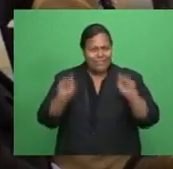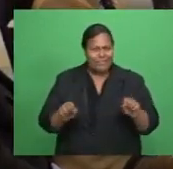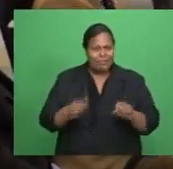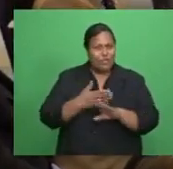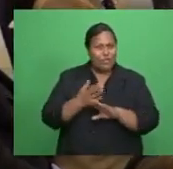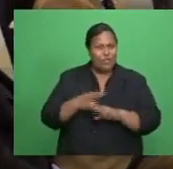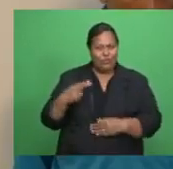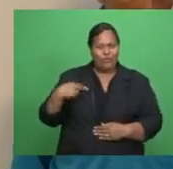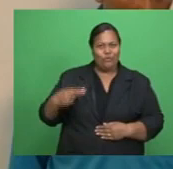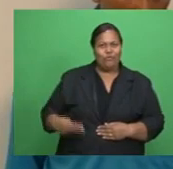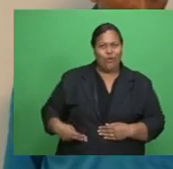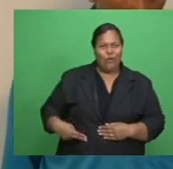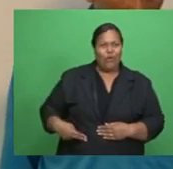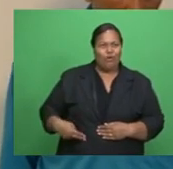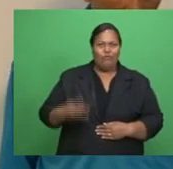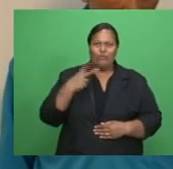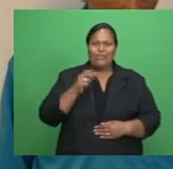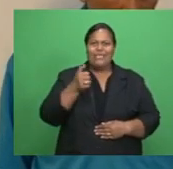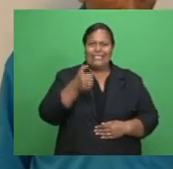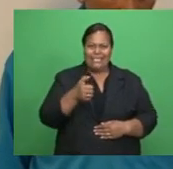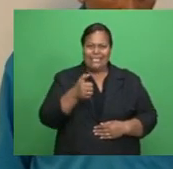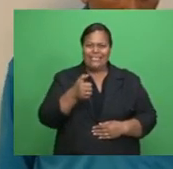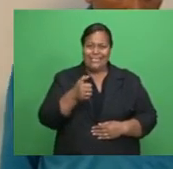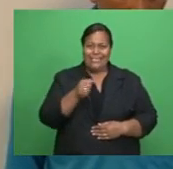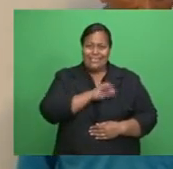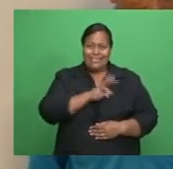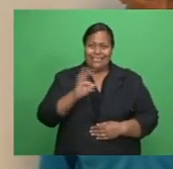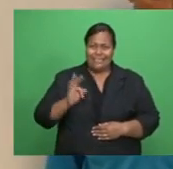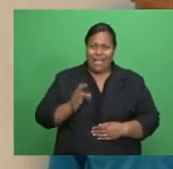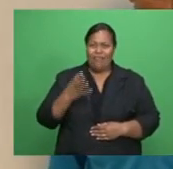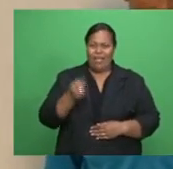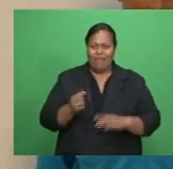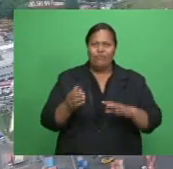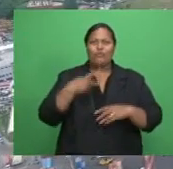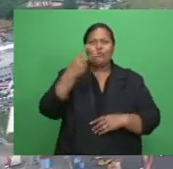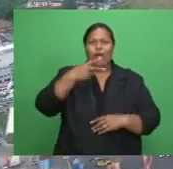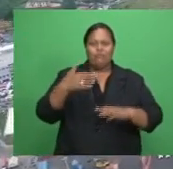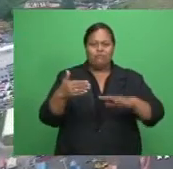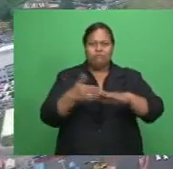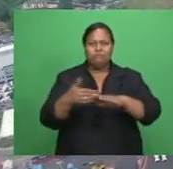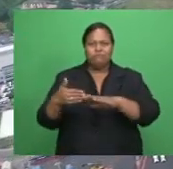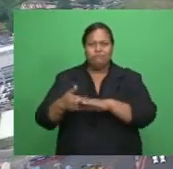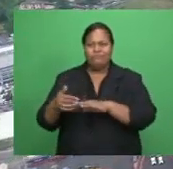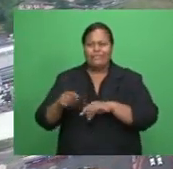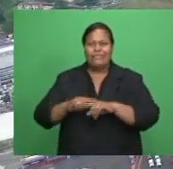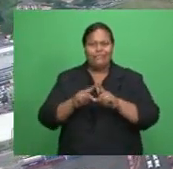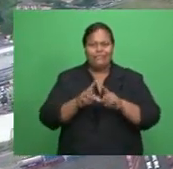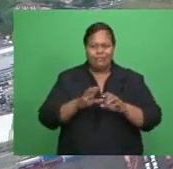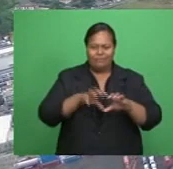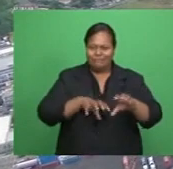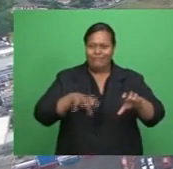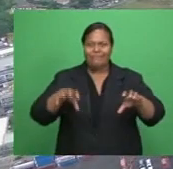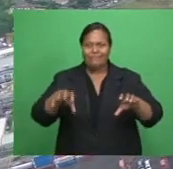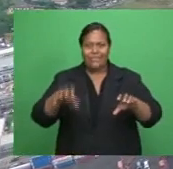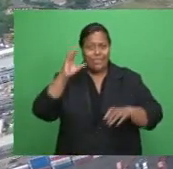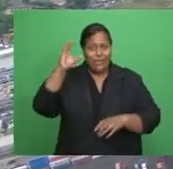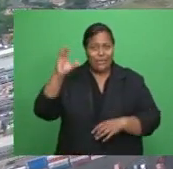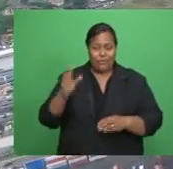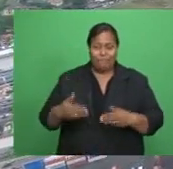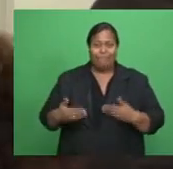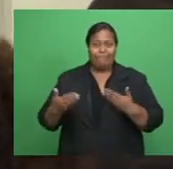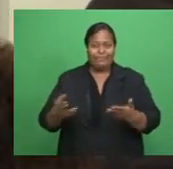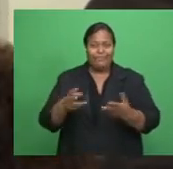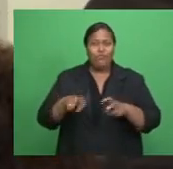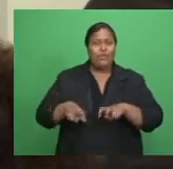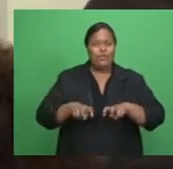for 26 enforcement officers based at 12 ports of call across the country. While handing over the uniforms, Transport Minister